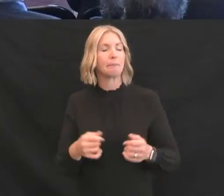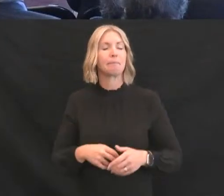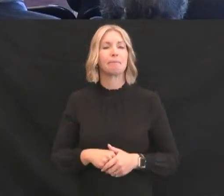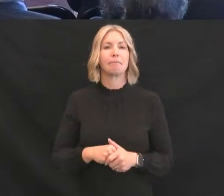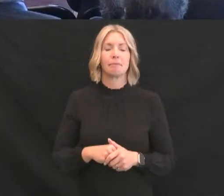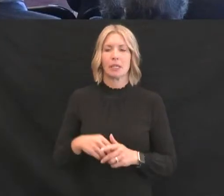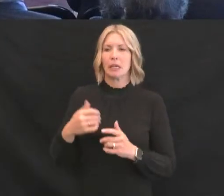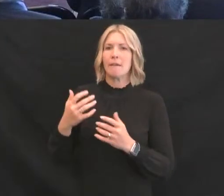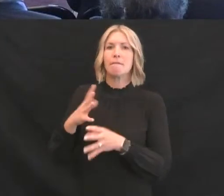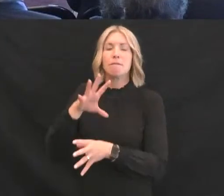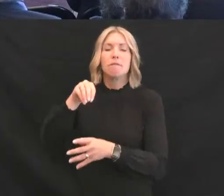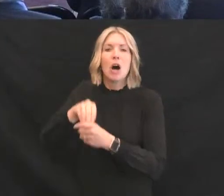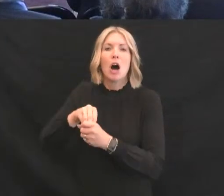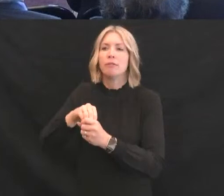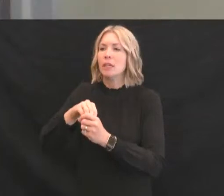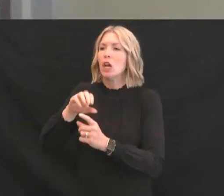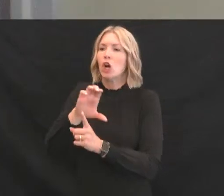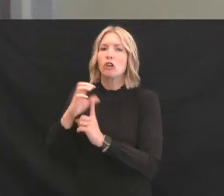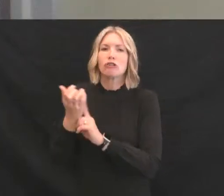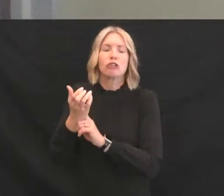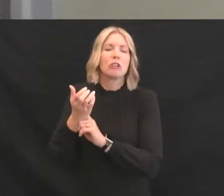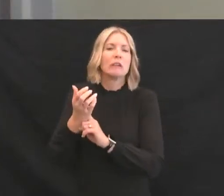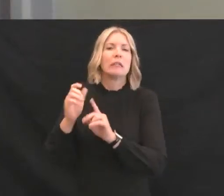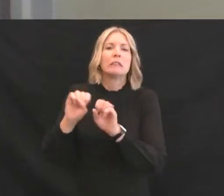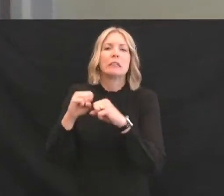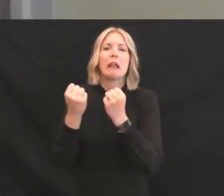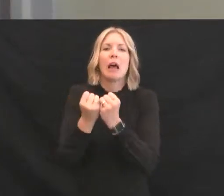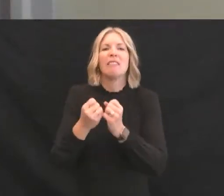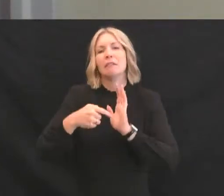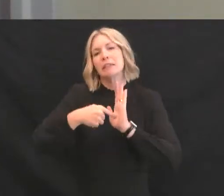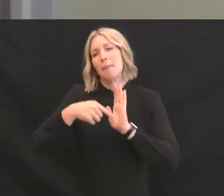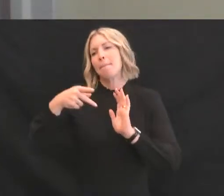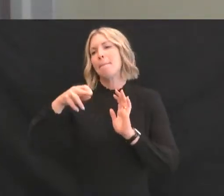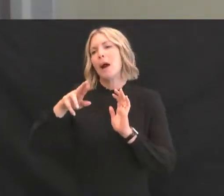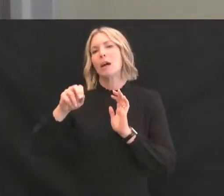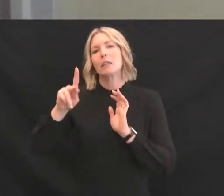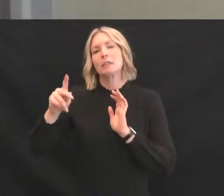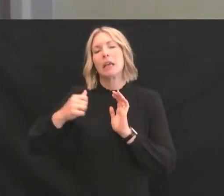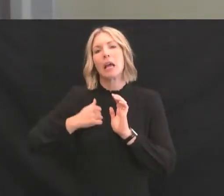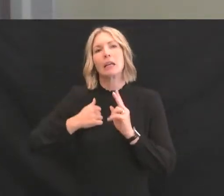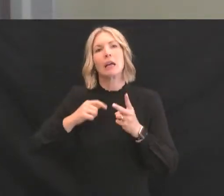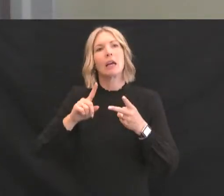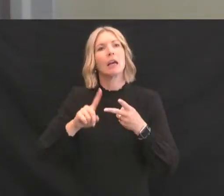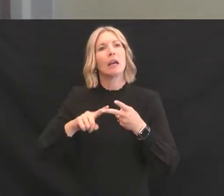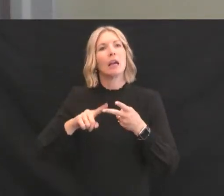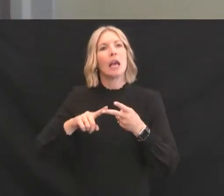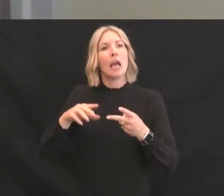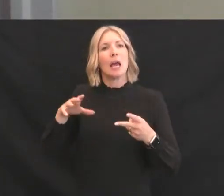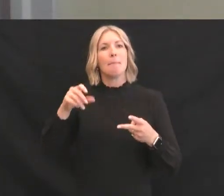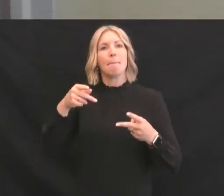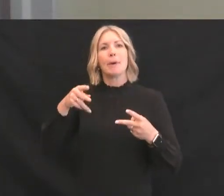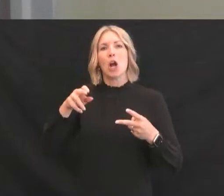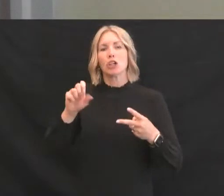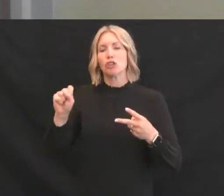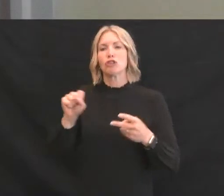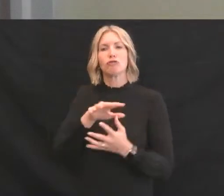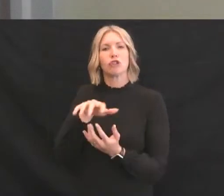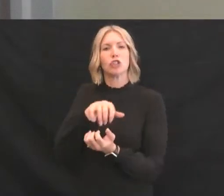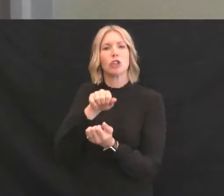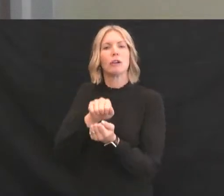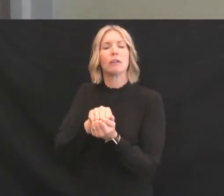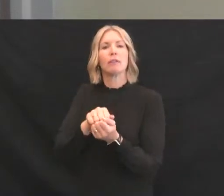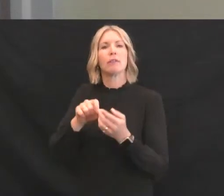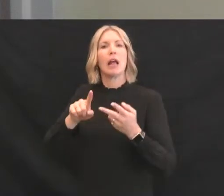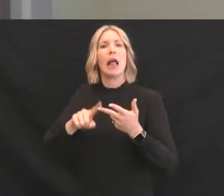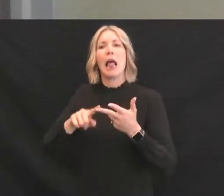institutions, such as Parks Canada and the Mealy Mountains National Park Reserve, Labrador Heritage Society, Labrador